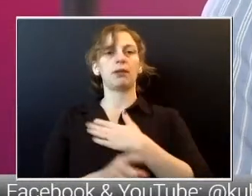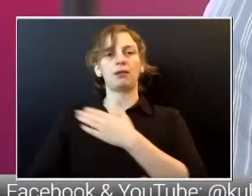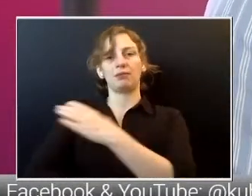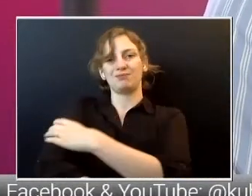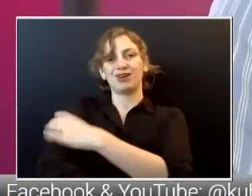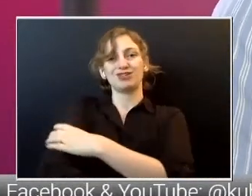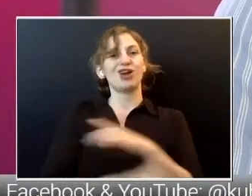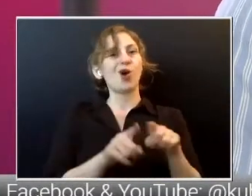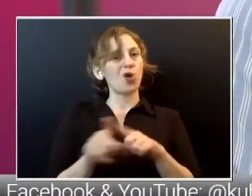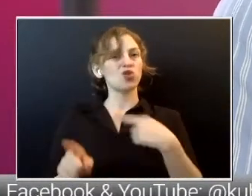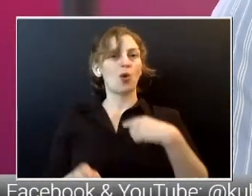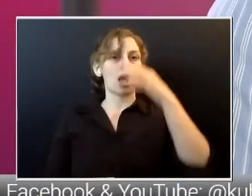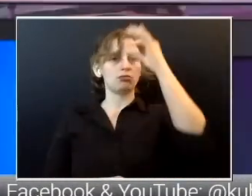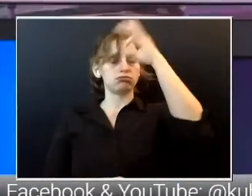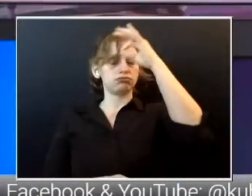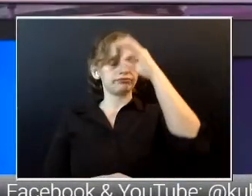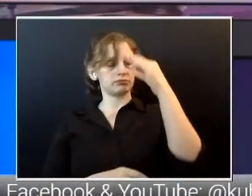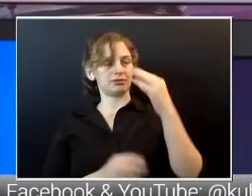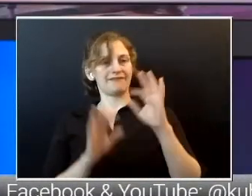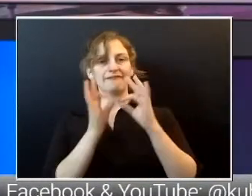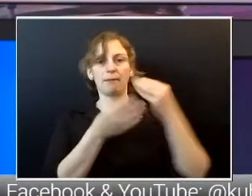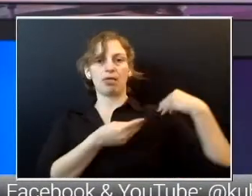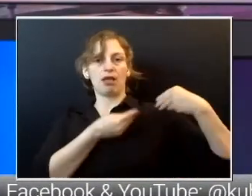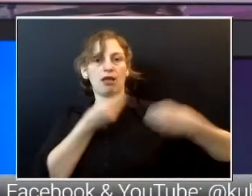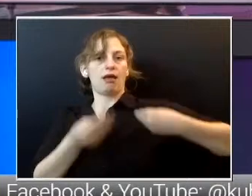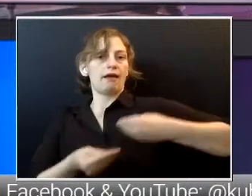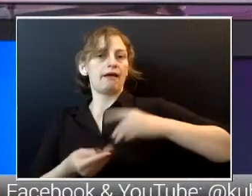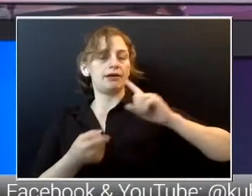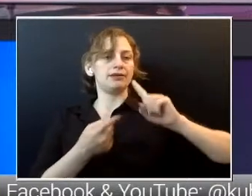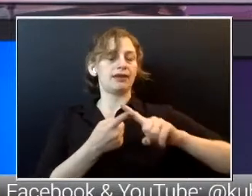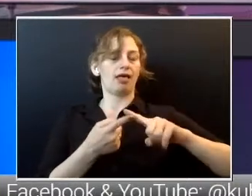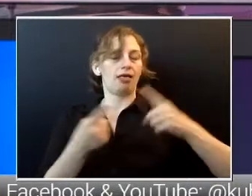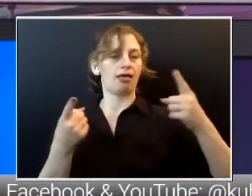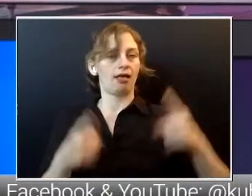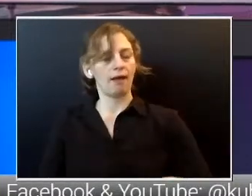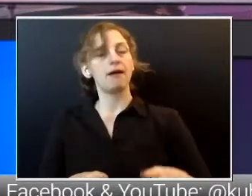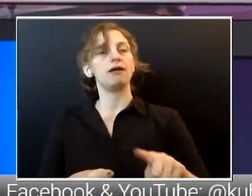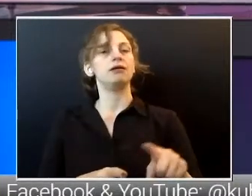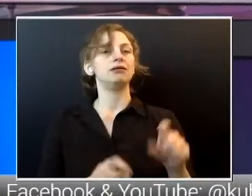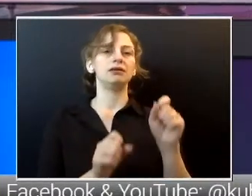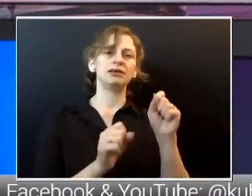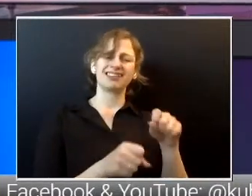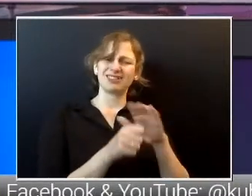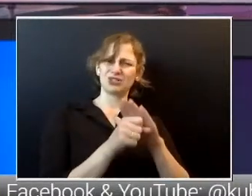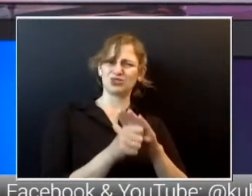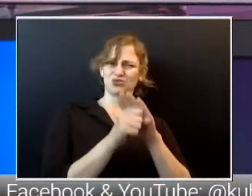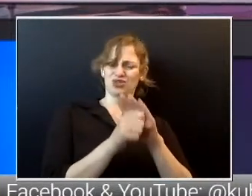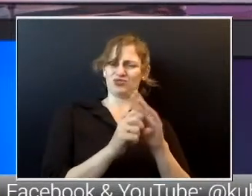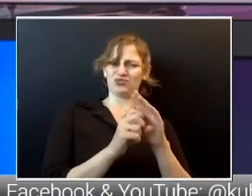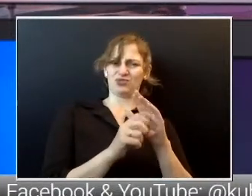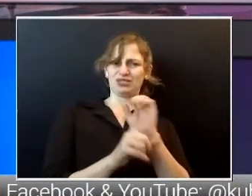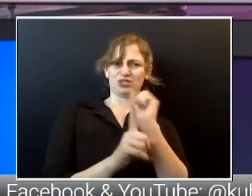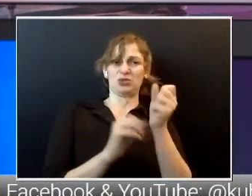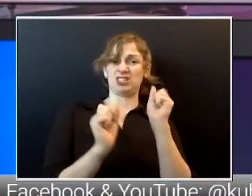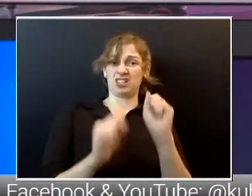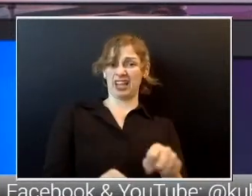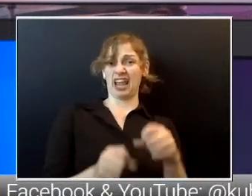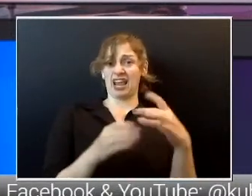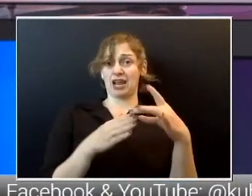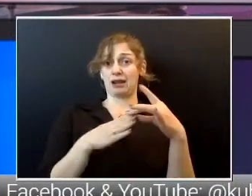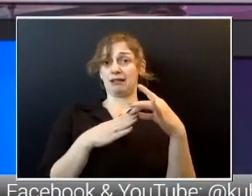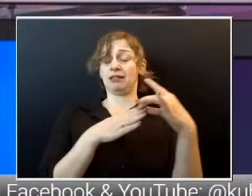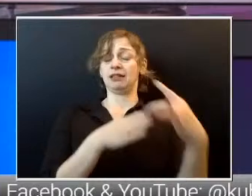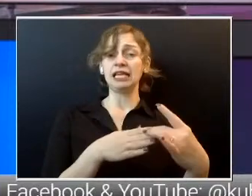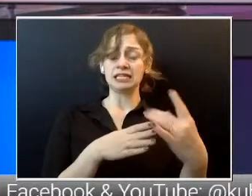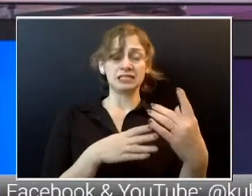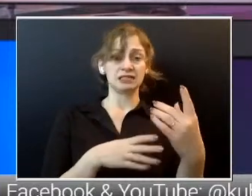this until it blew up. Until it happens. Yeah. Can a stressful situation spark something like this? I mean, that's so many of us are